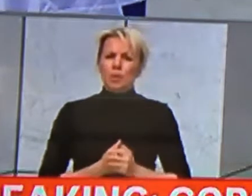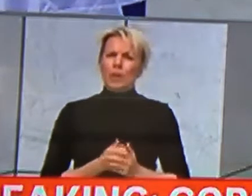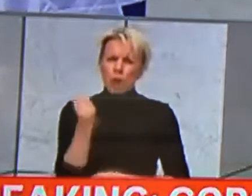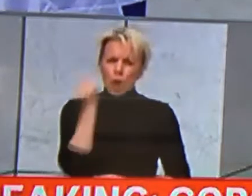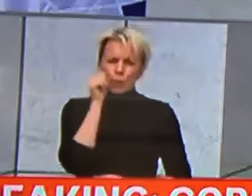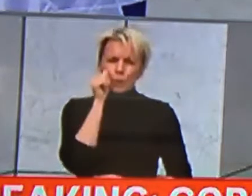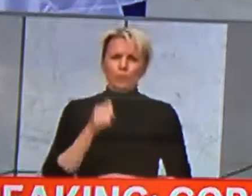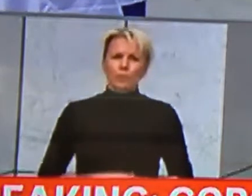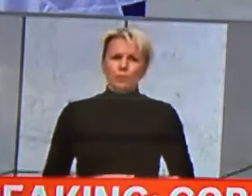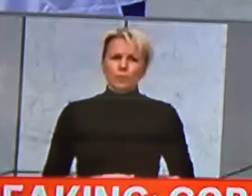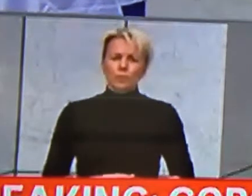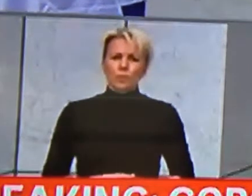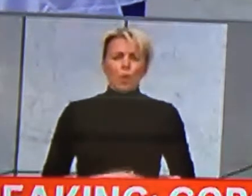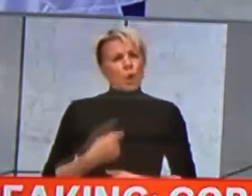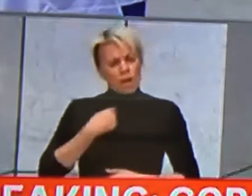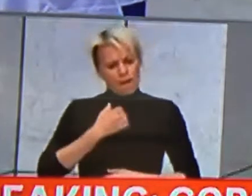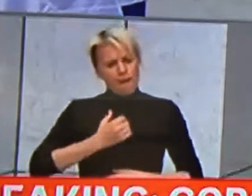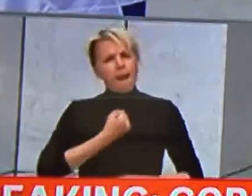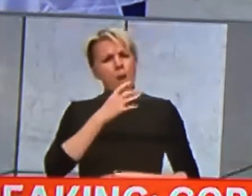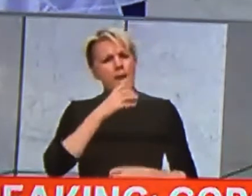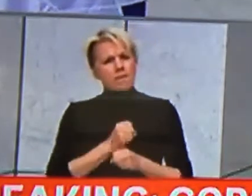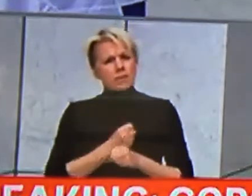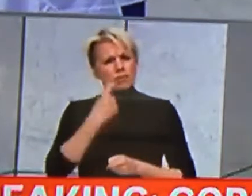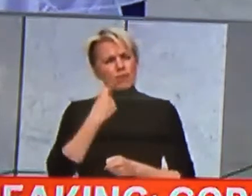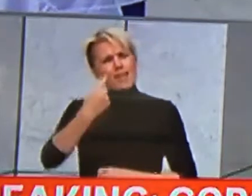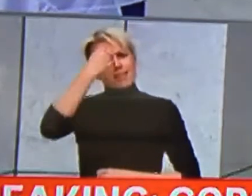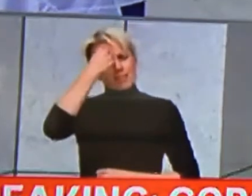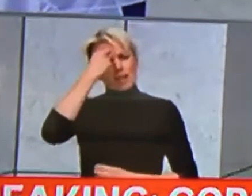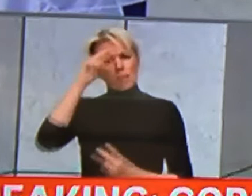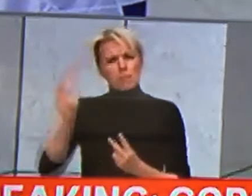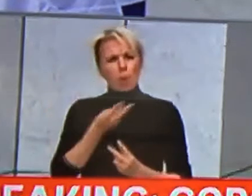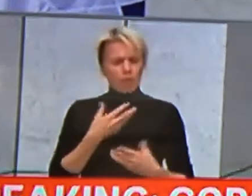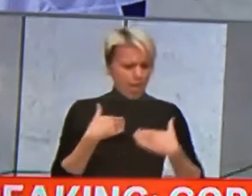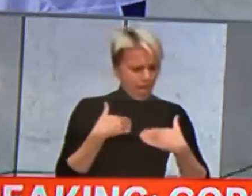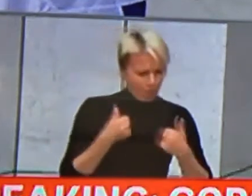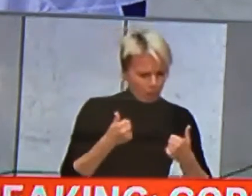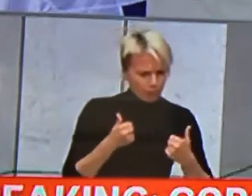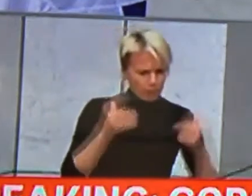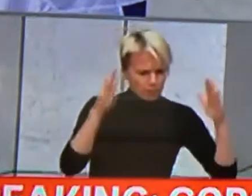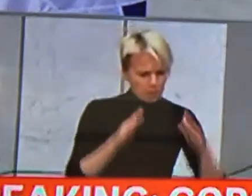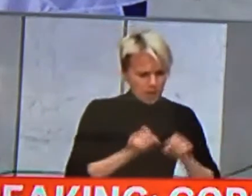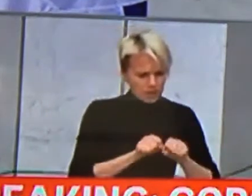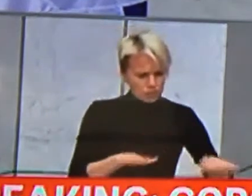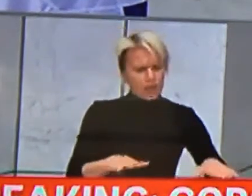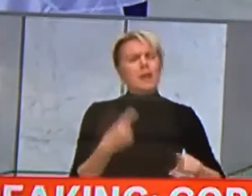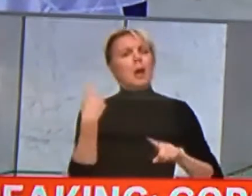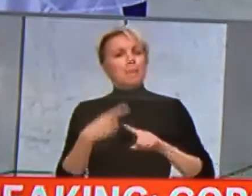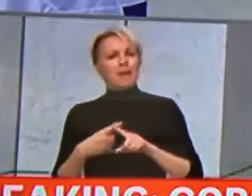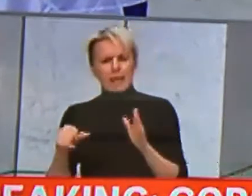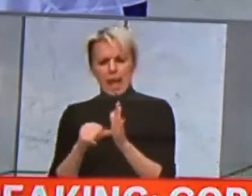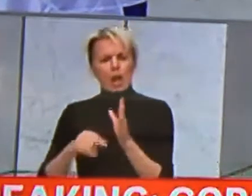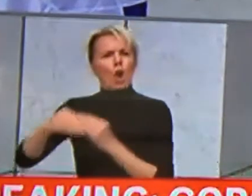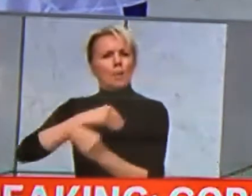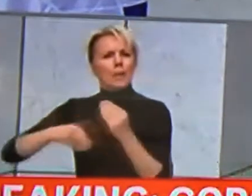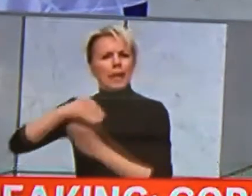continue to pursue this both from the health point of view and ensuring we minimise the impact on people, particularly economically. And we do